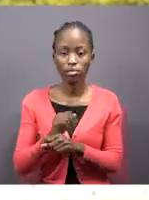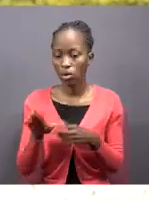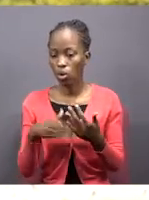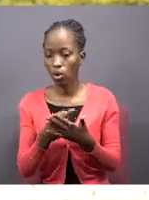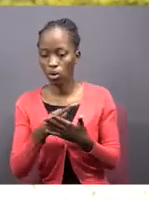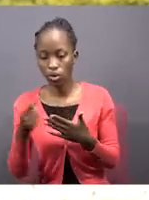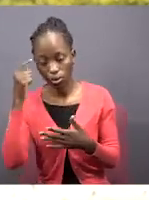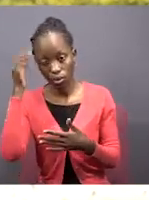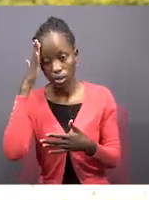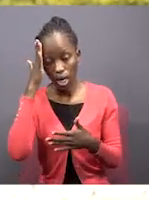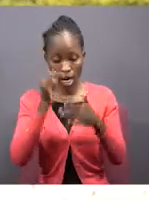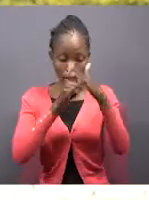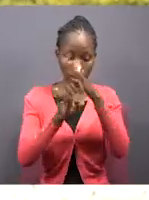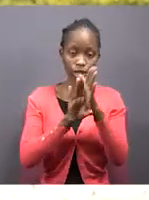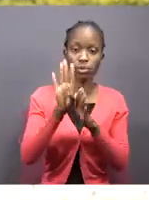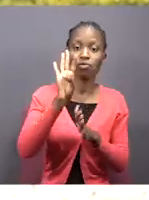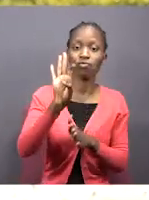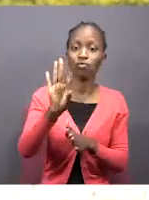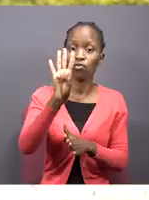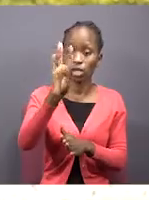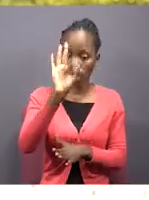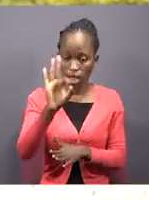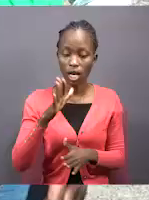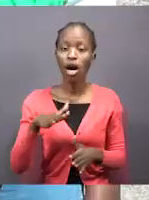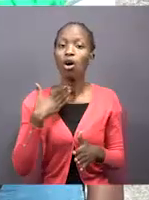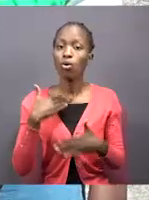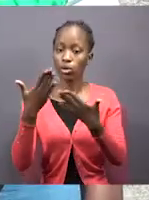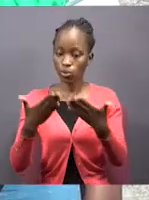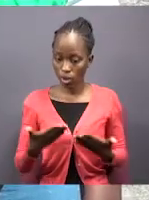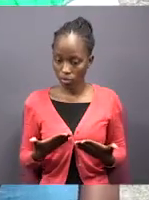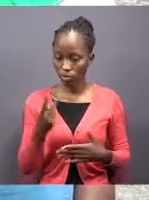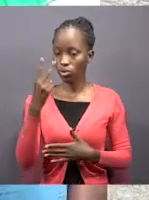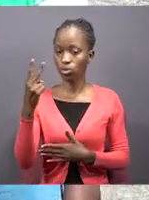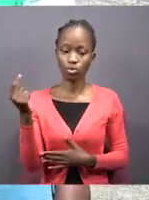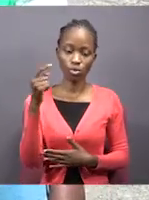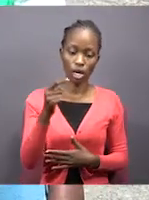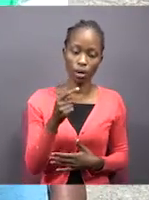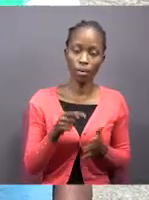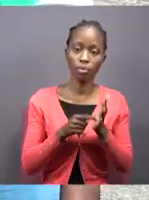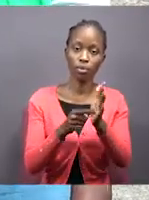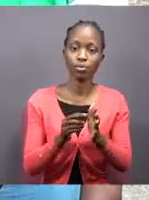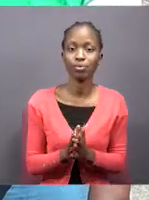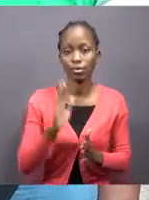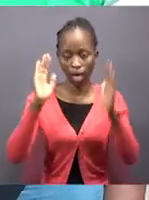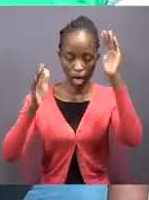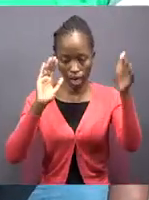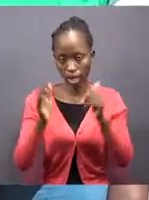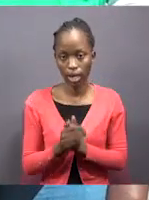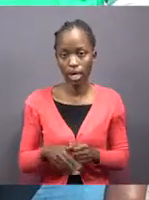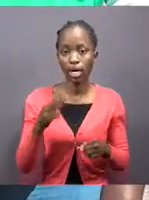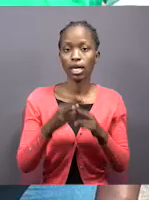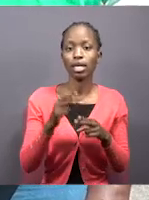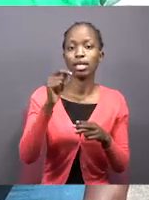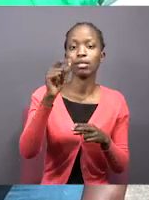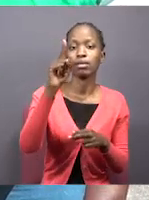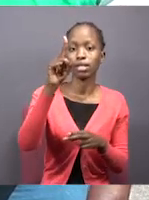memorize Isaiah 43. So now I'd like to invite Rashid and Tiza to present. Hi, everyone. My name is Tiza